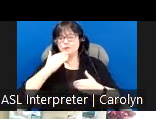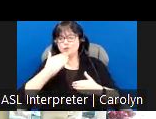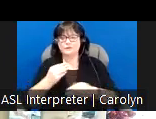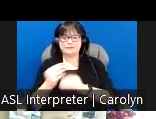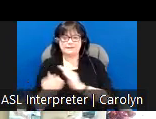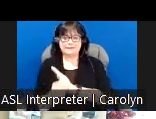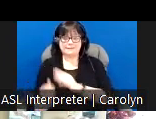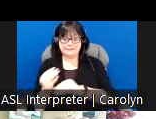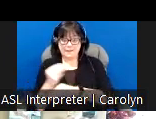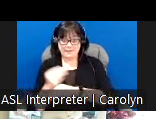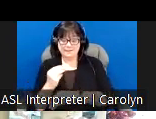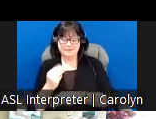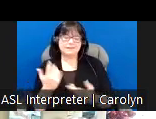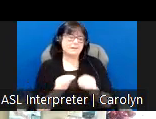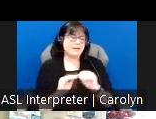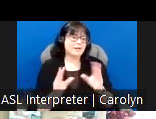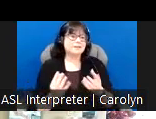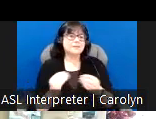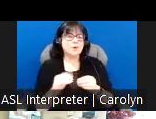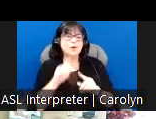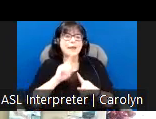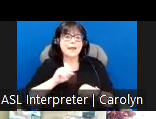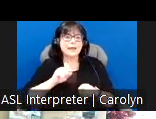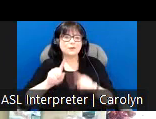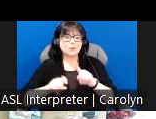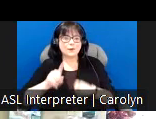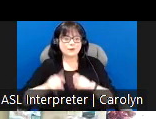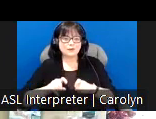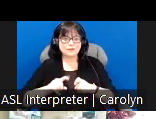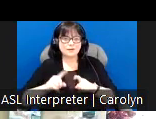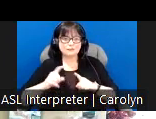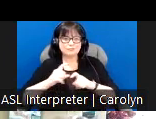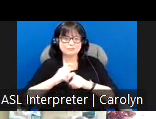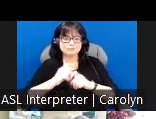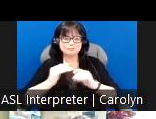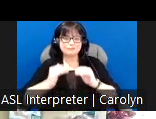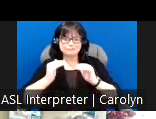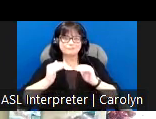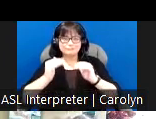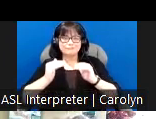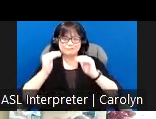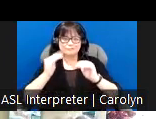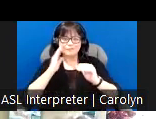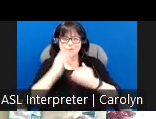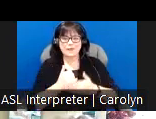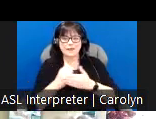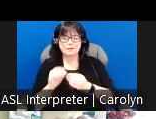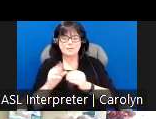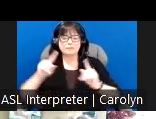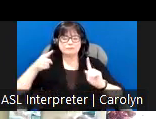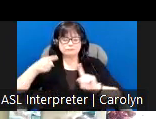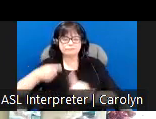you answer and the more difficult questions you answer, the more you're going to get a fine-tuned picture of exactly where your skill sets